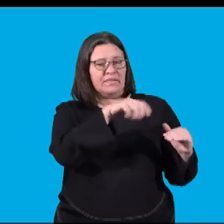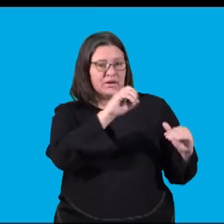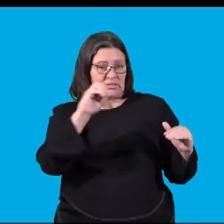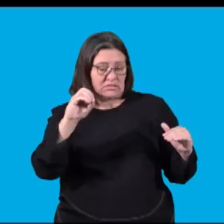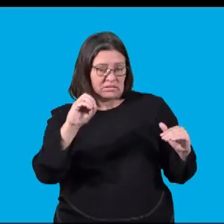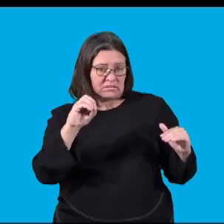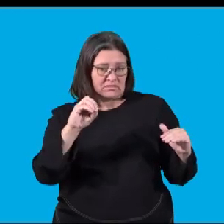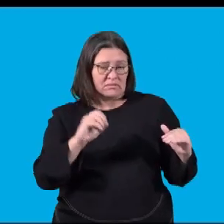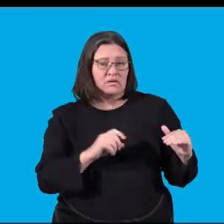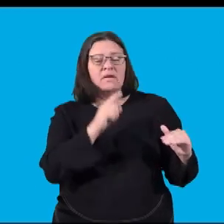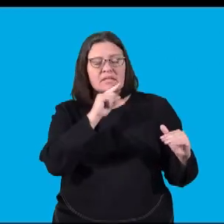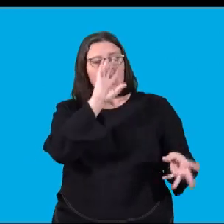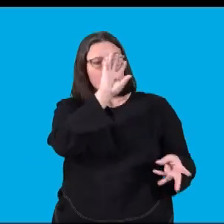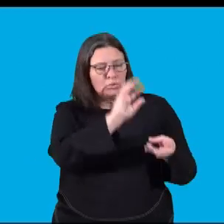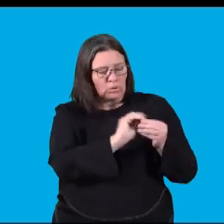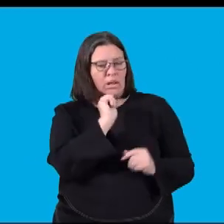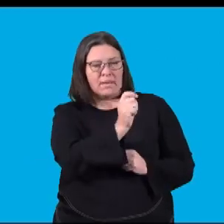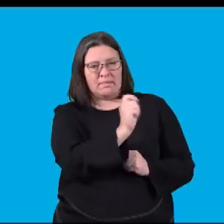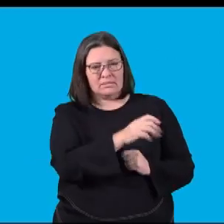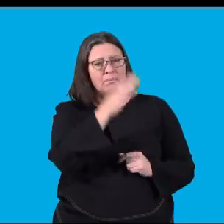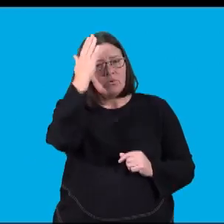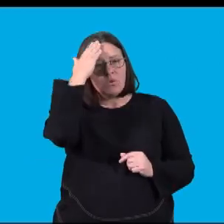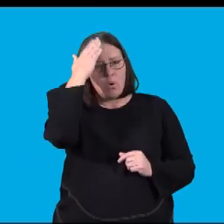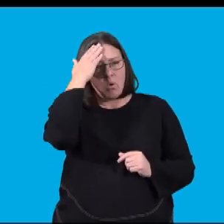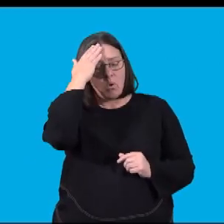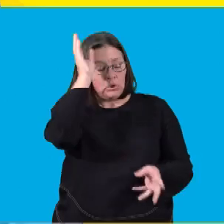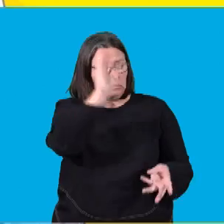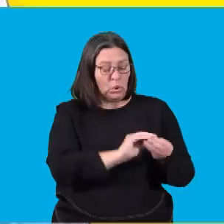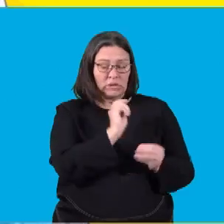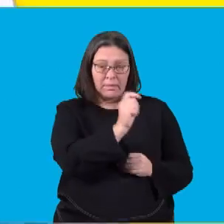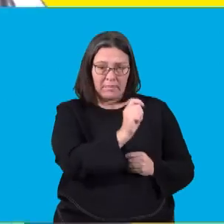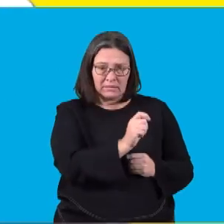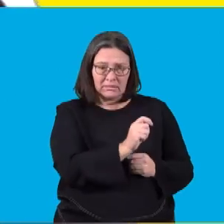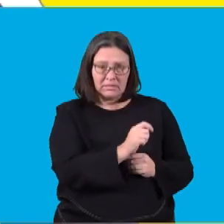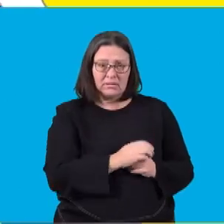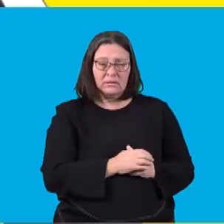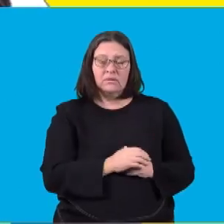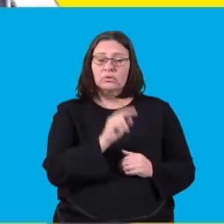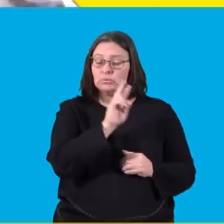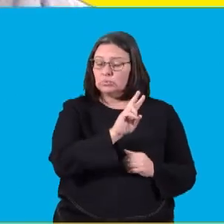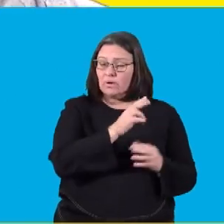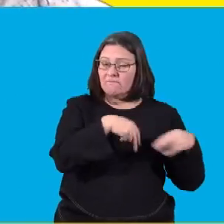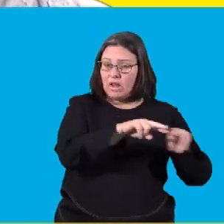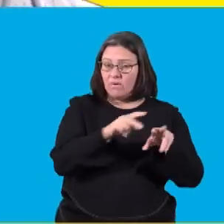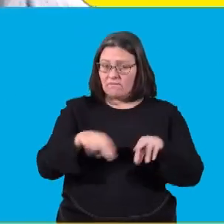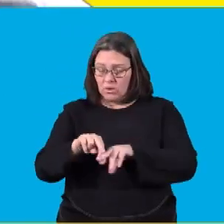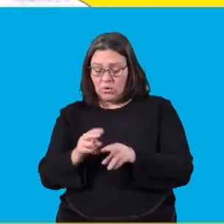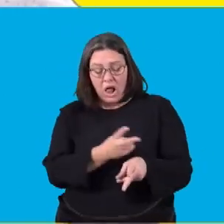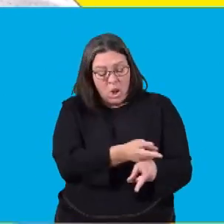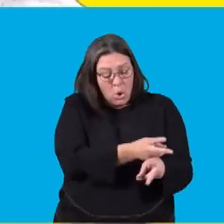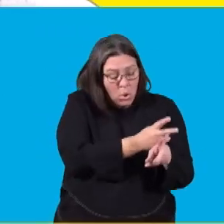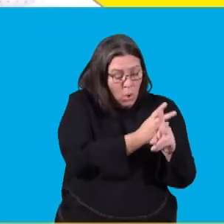15,000. This is total payments. I know that in the total payments, there are two payments. There is